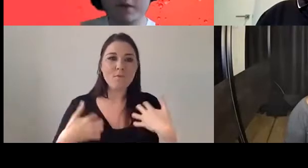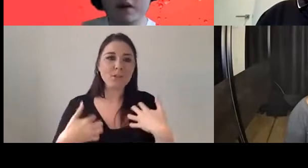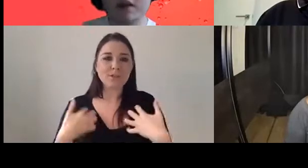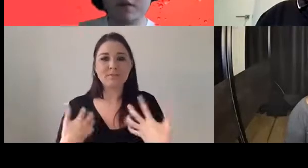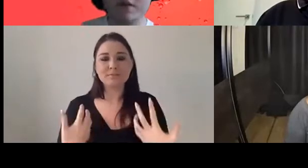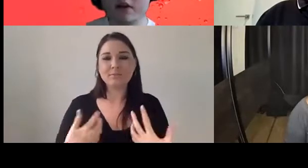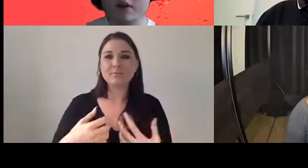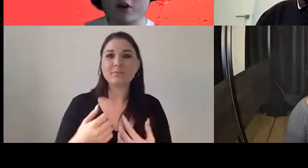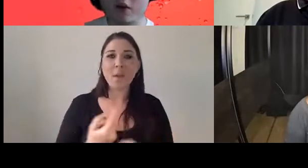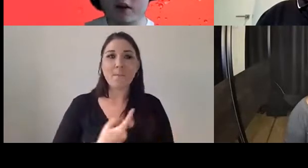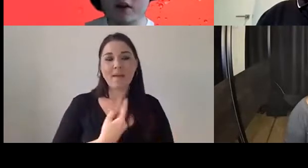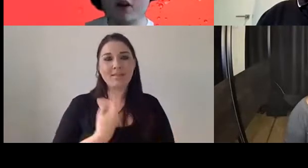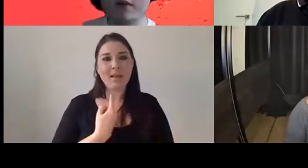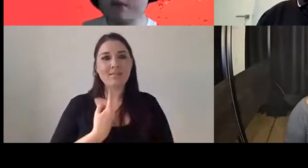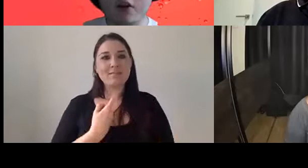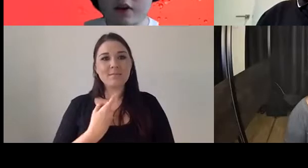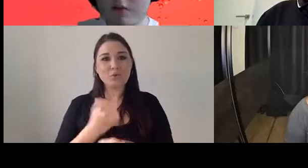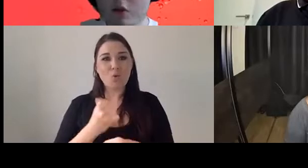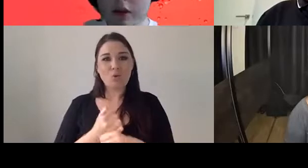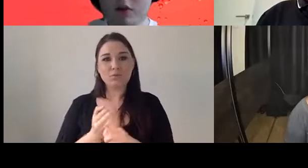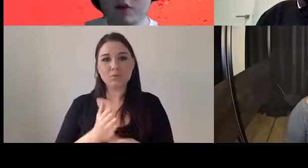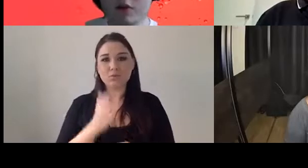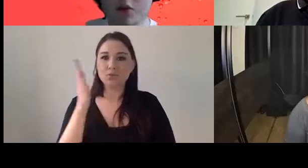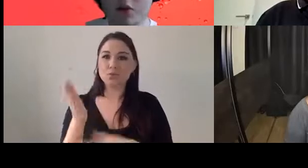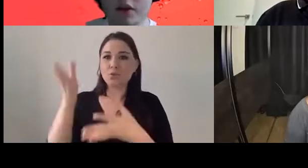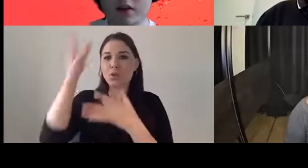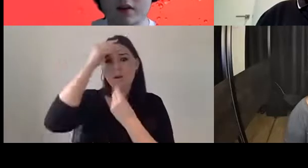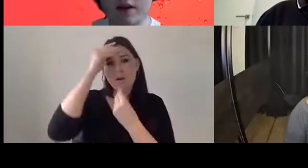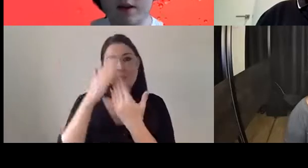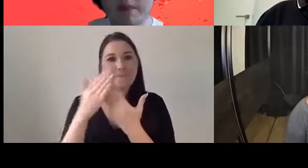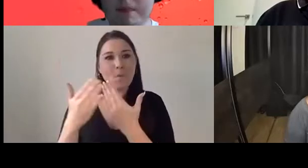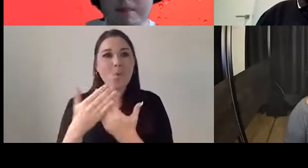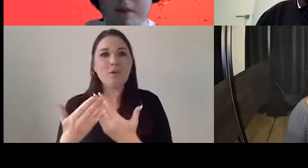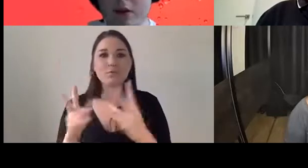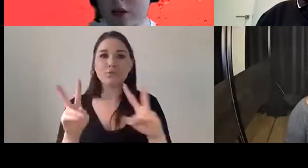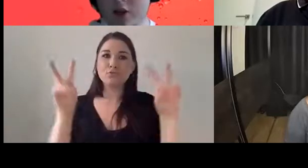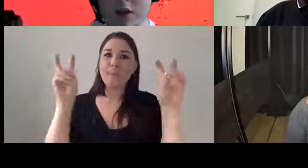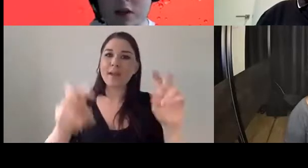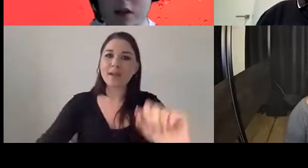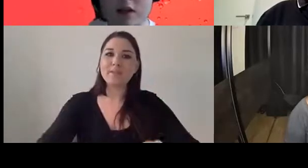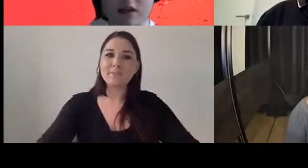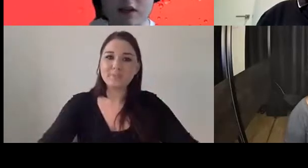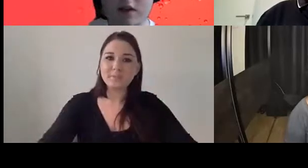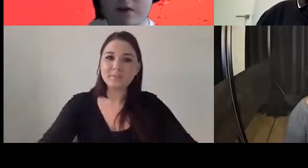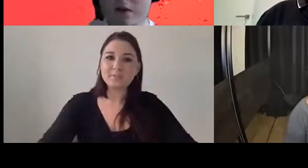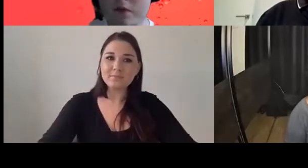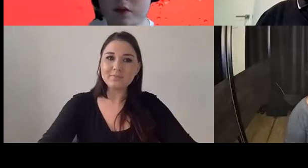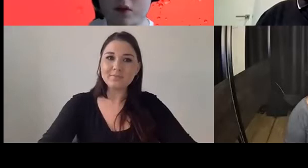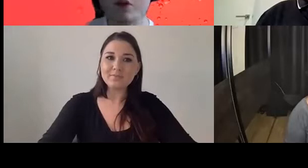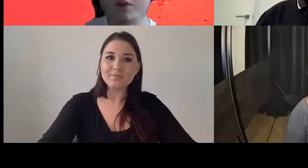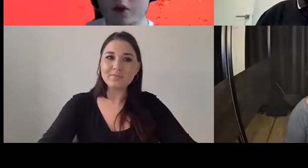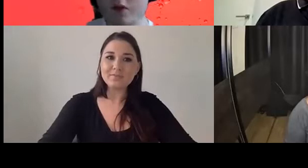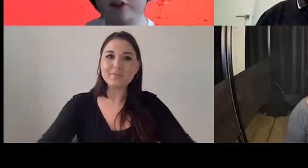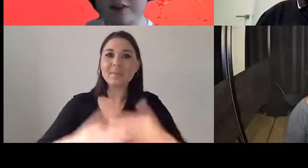for myself certainly, to go away and learn even more again on the topic. And yeah, just thanks again for